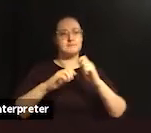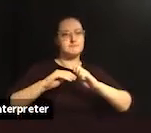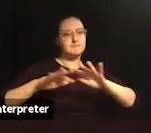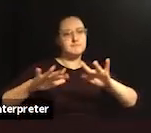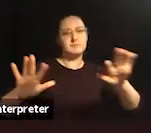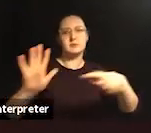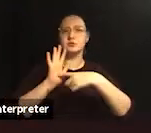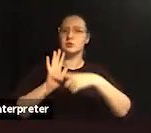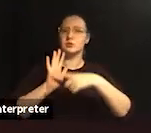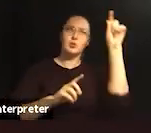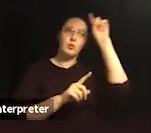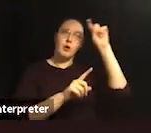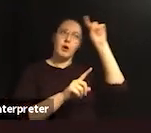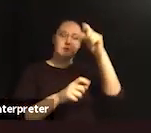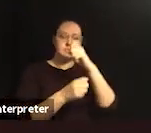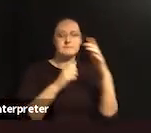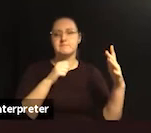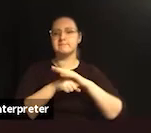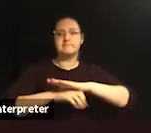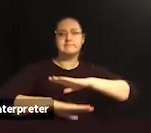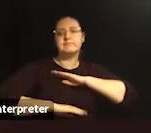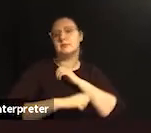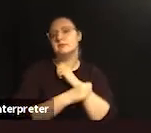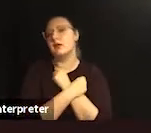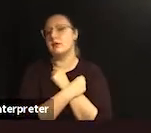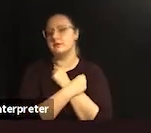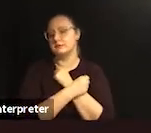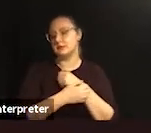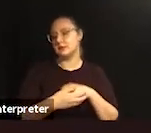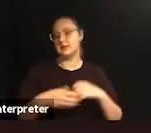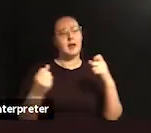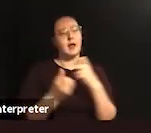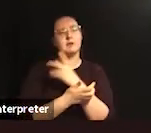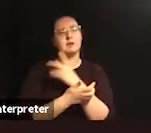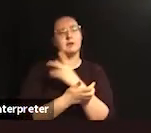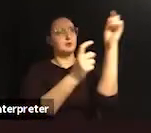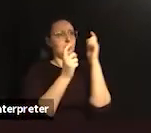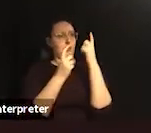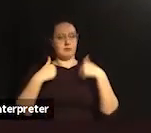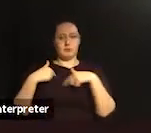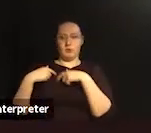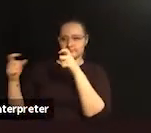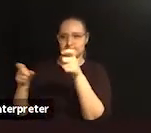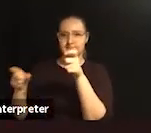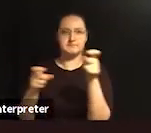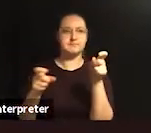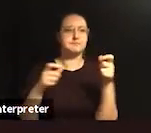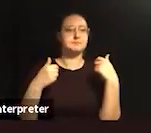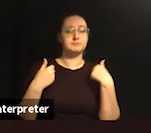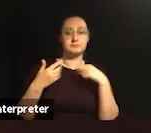image, giving the whole world into our care, so that in obedience to you, our Creator, we might rule and serve all your